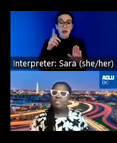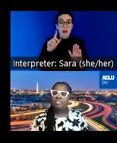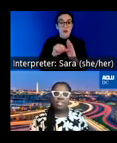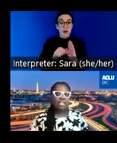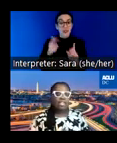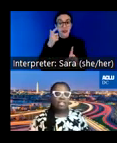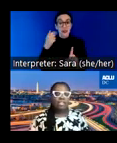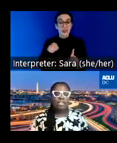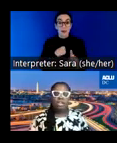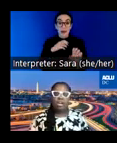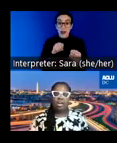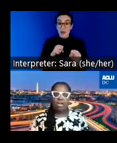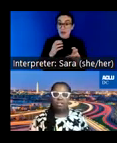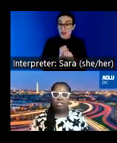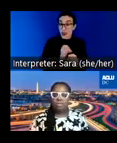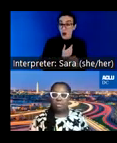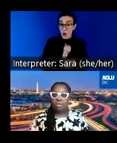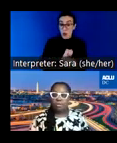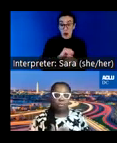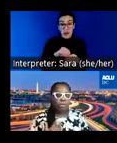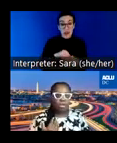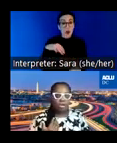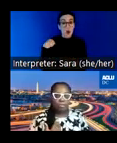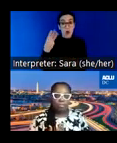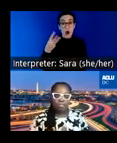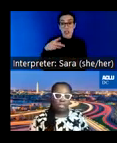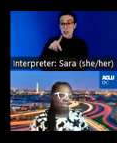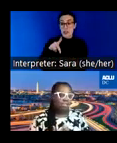Post, CNN,